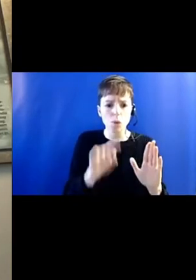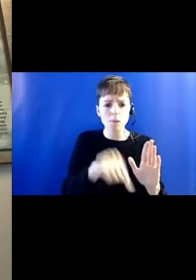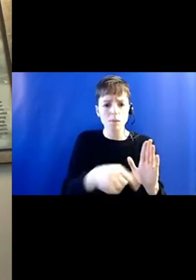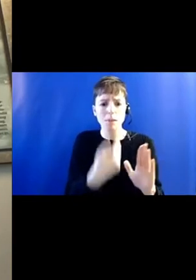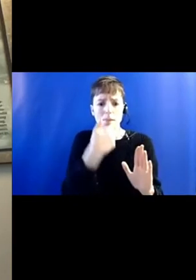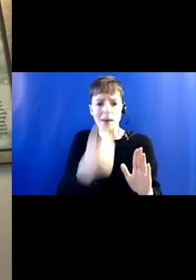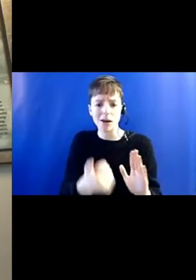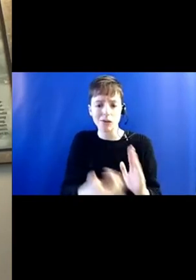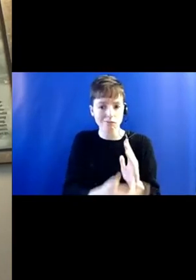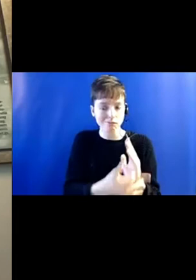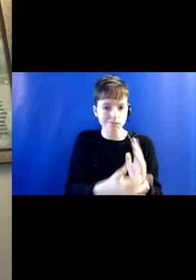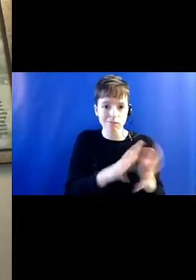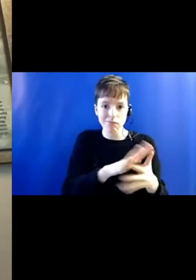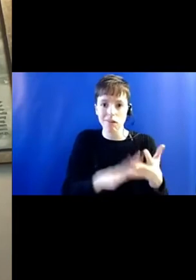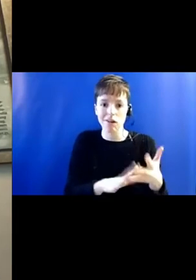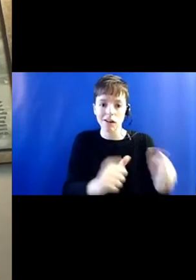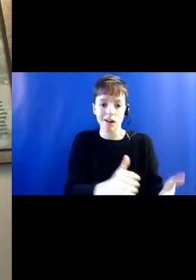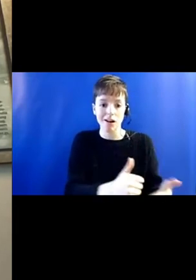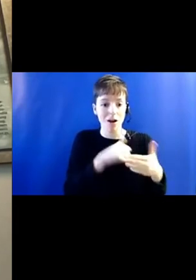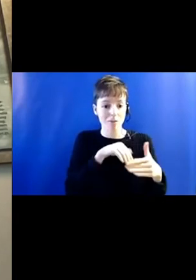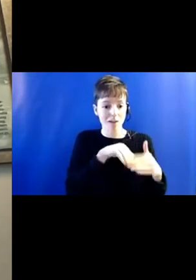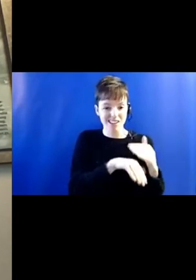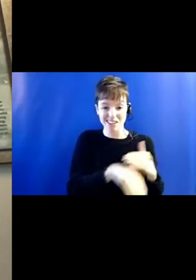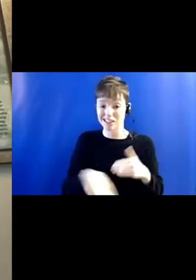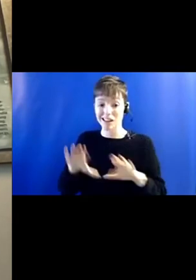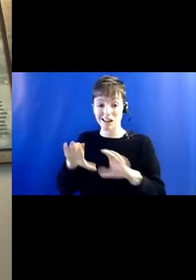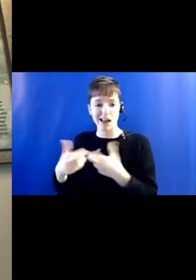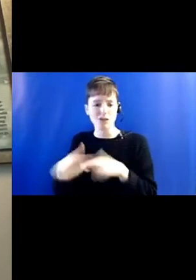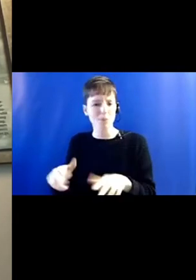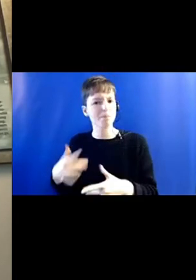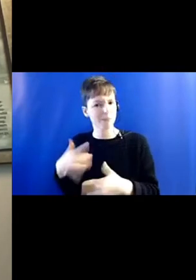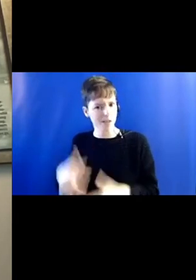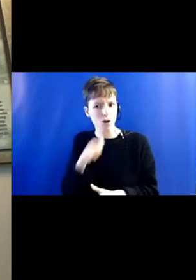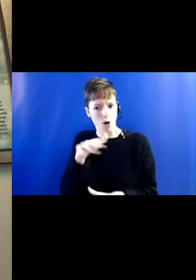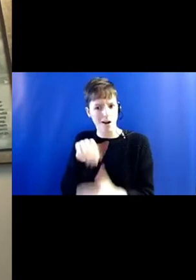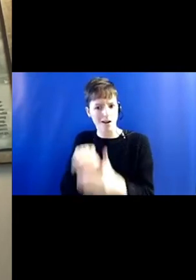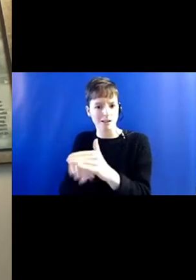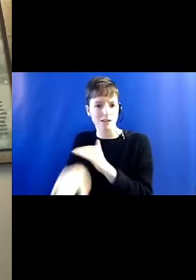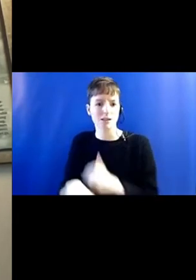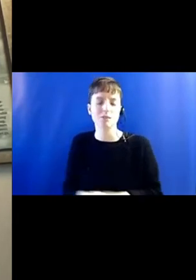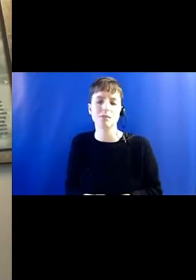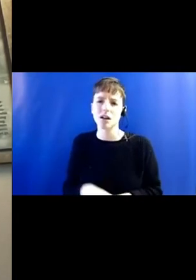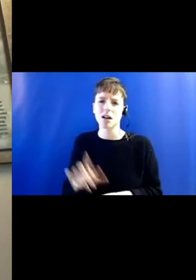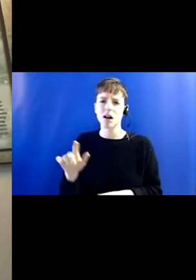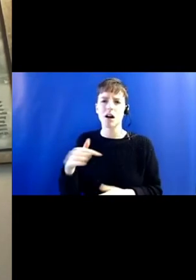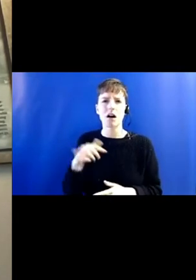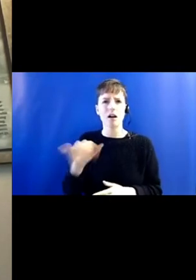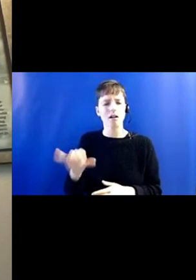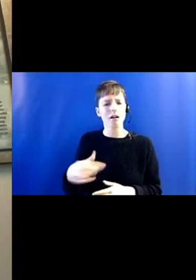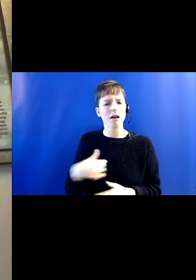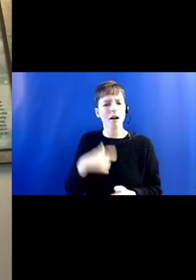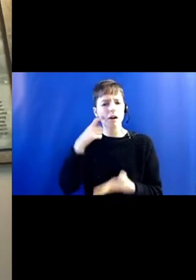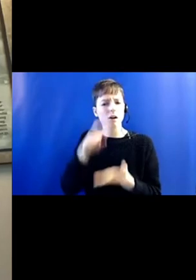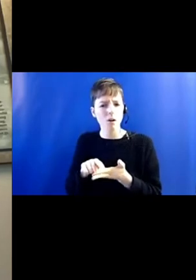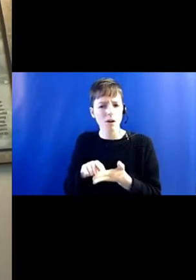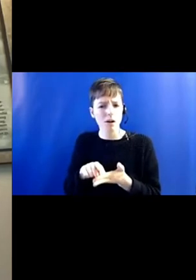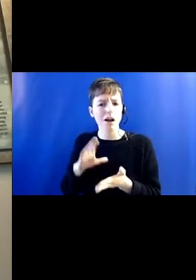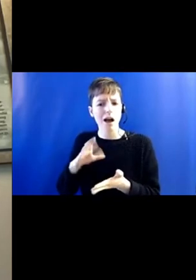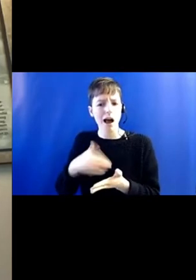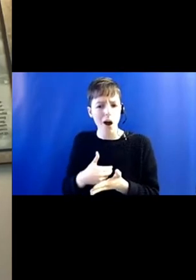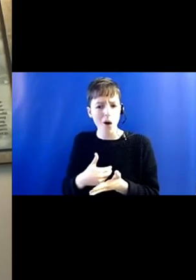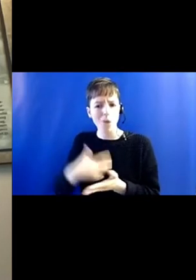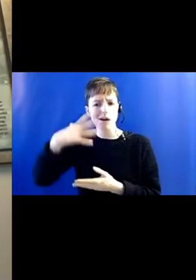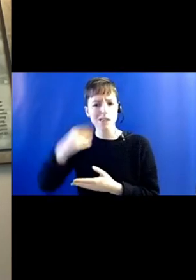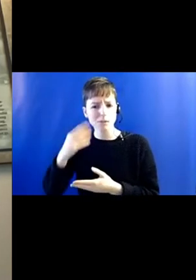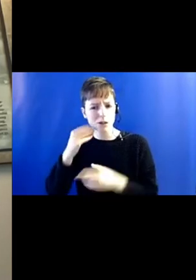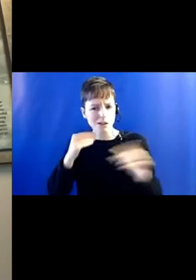inaccessible classrooms. But what I saw happening in that moment was that our experience was being harnessed to make an argument for a paradigm change